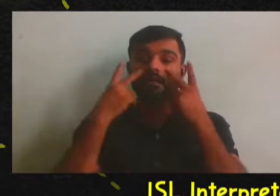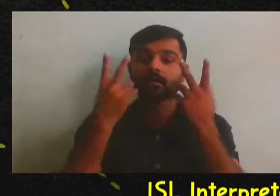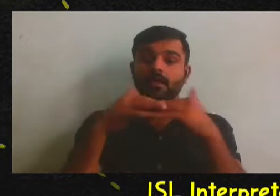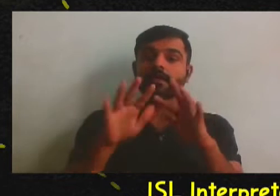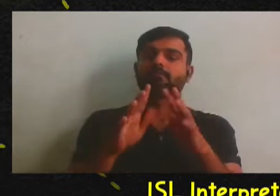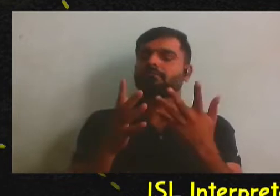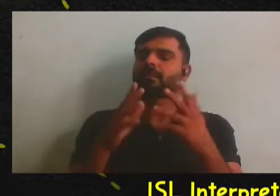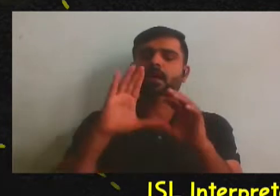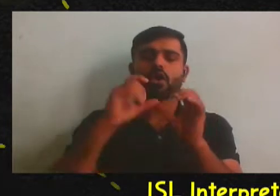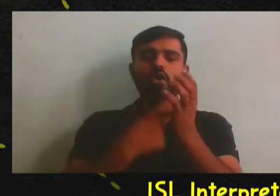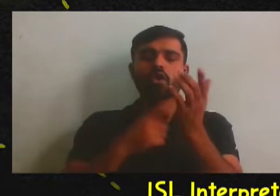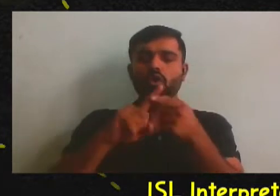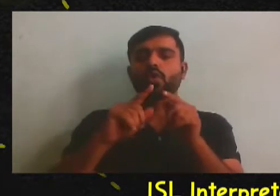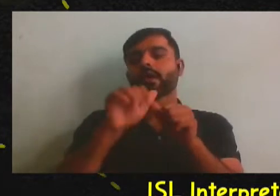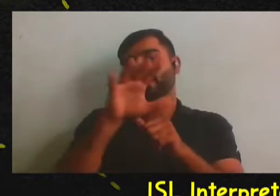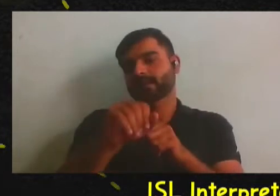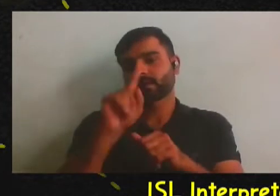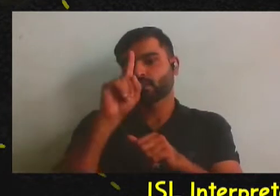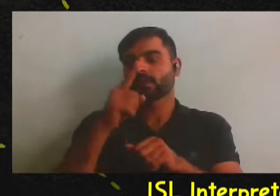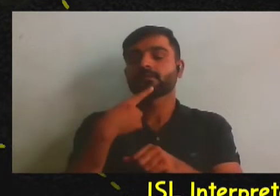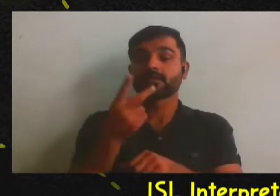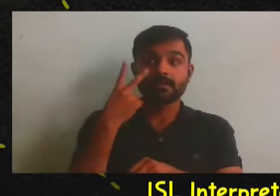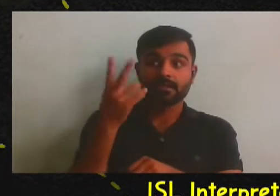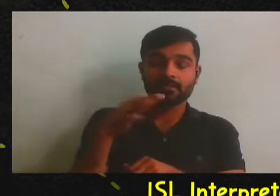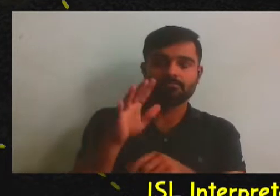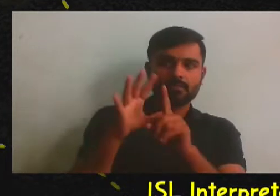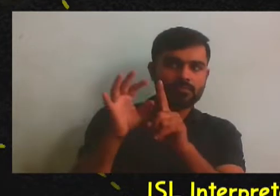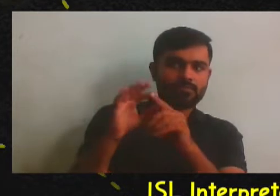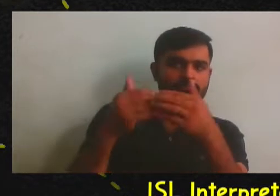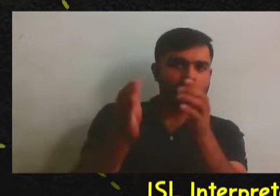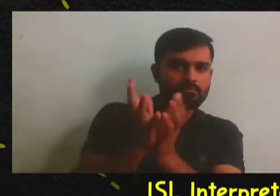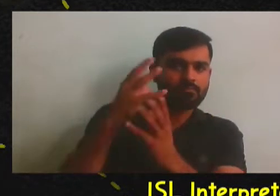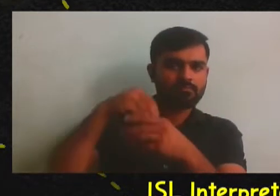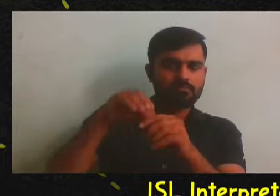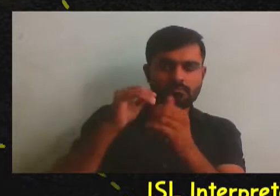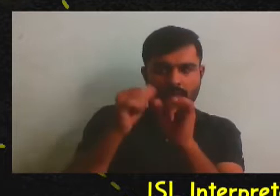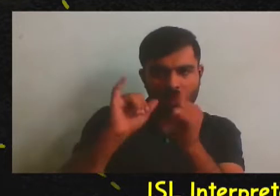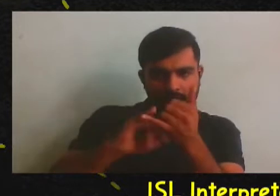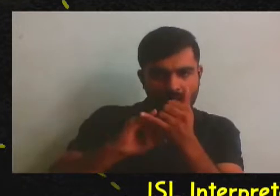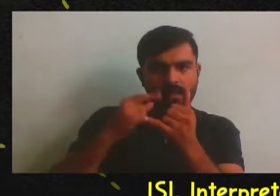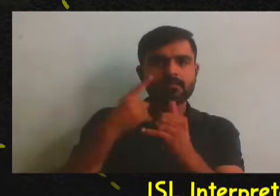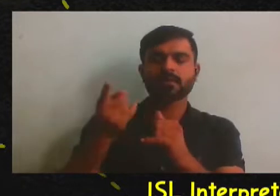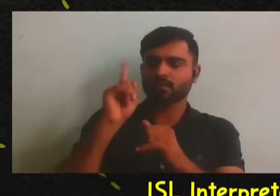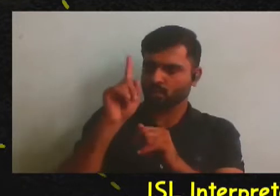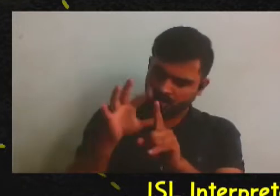4 axes, I'd say. One was looking at really doing community kind of assessments, because by then one